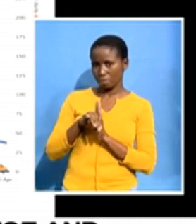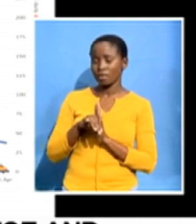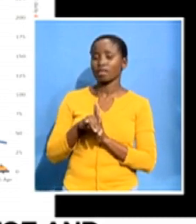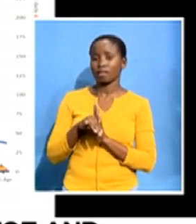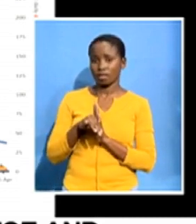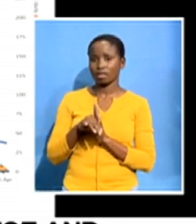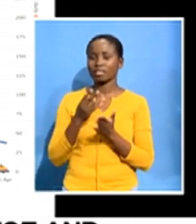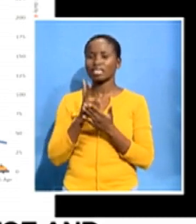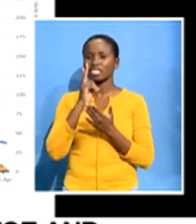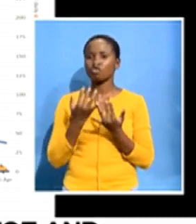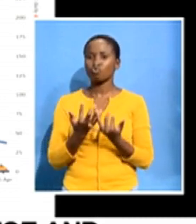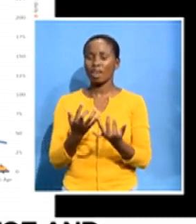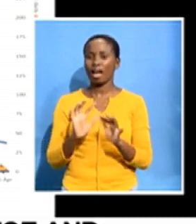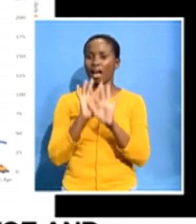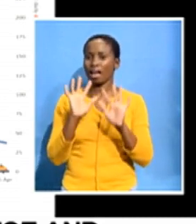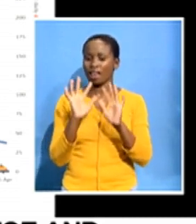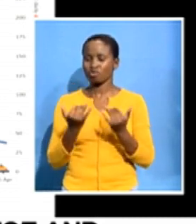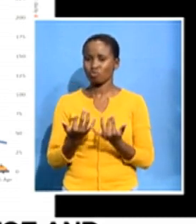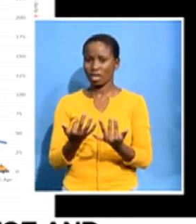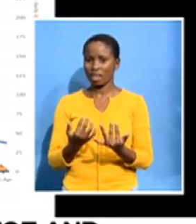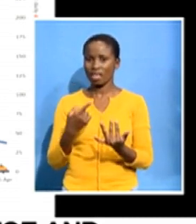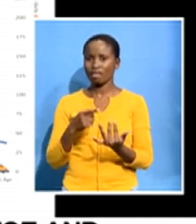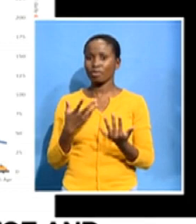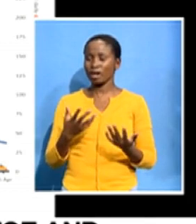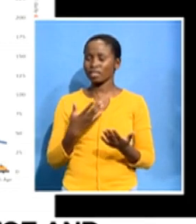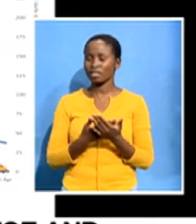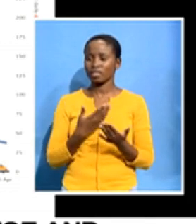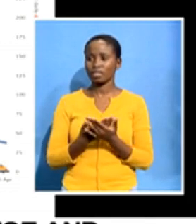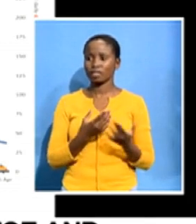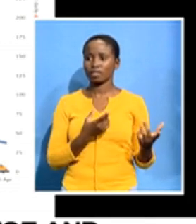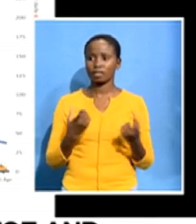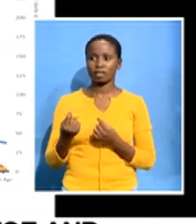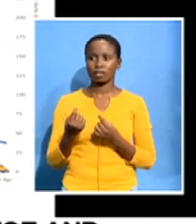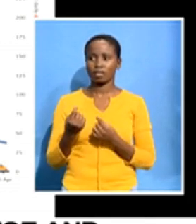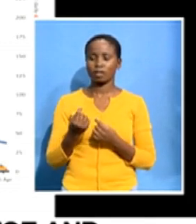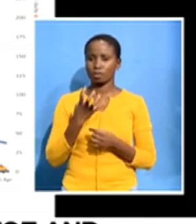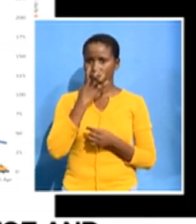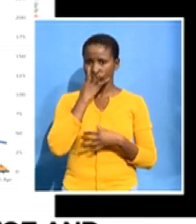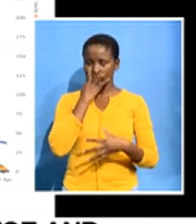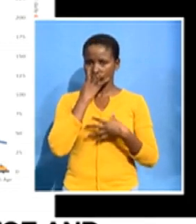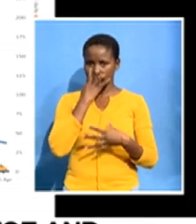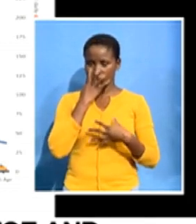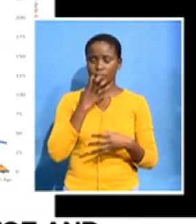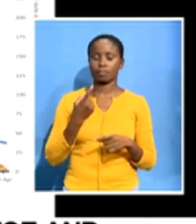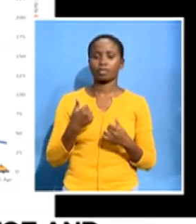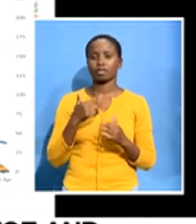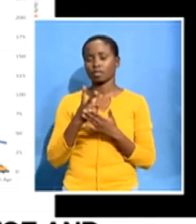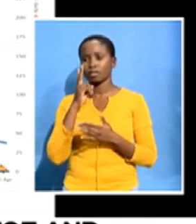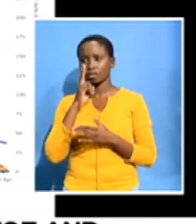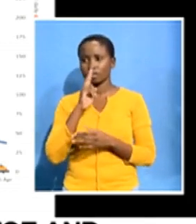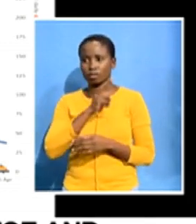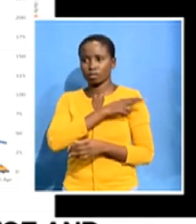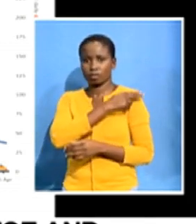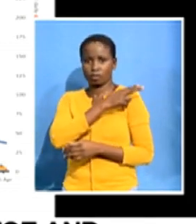the oxygen use, the blue is the hospitalization, and we're very glad to see the hospitalization dropping further. And then the bars